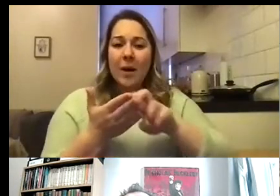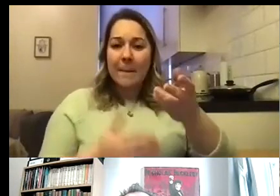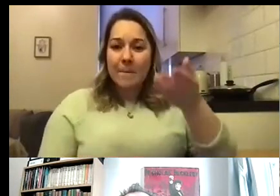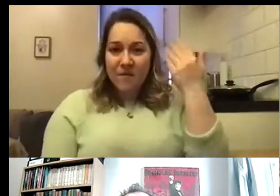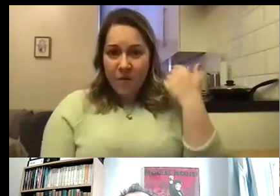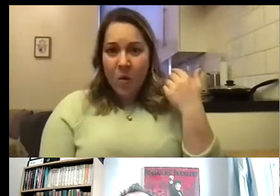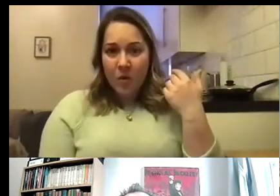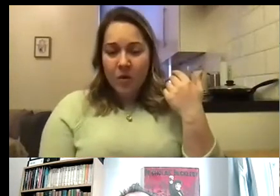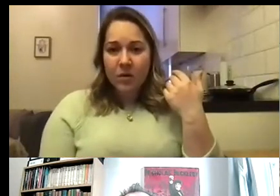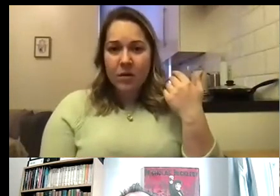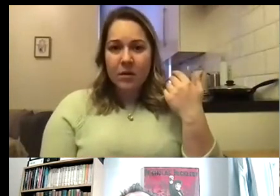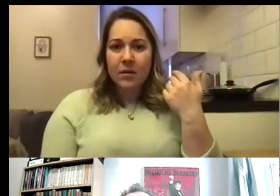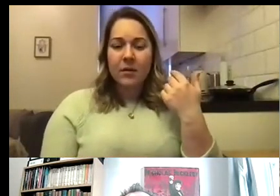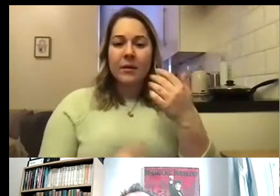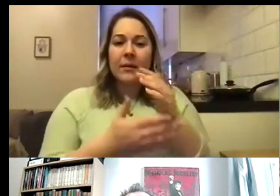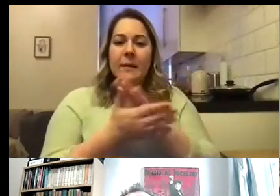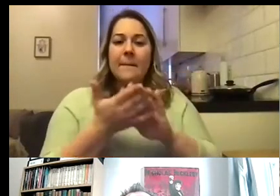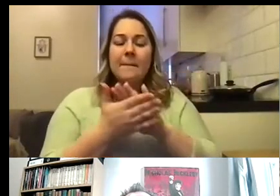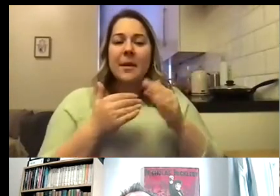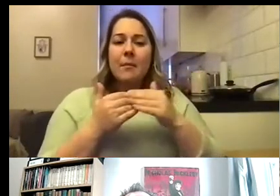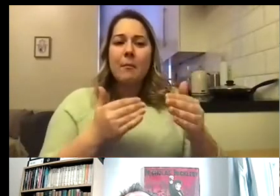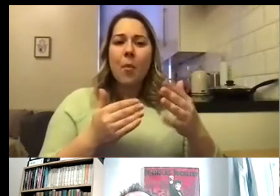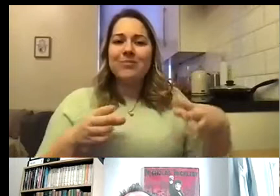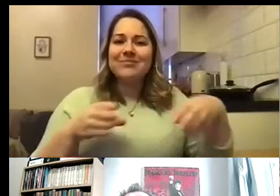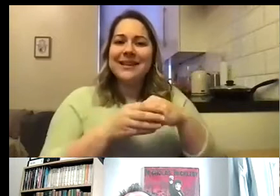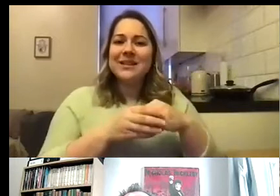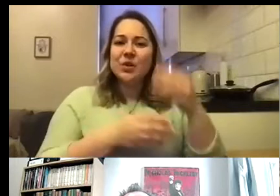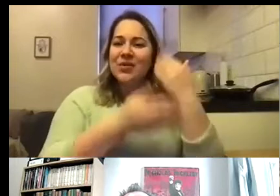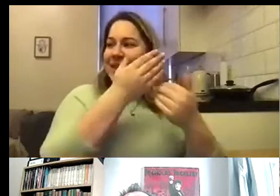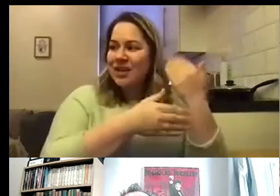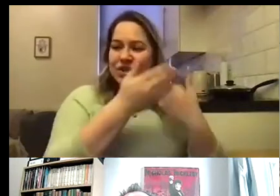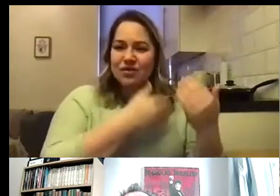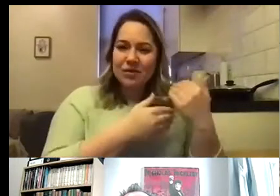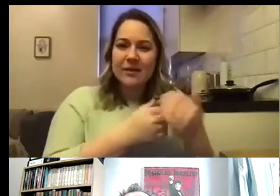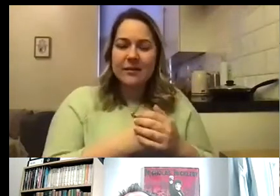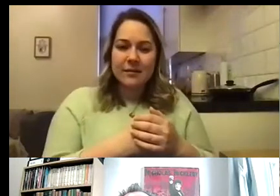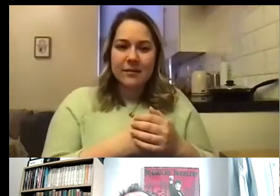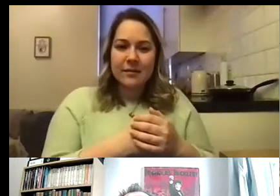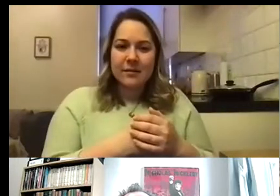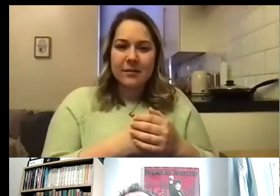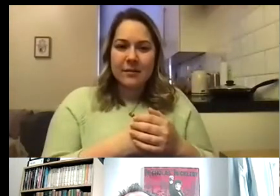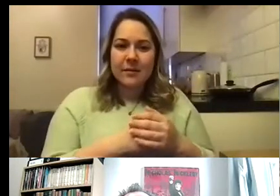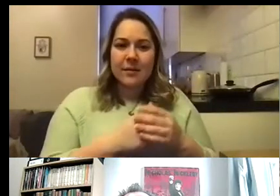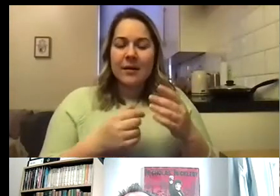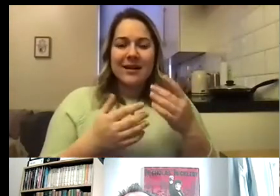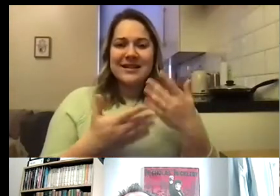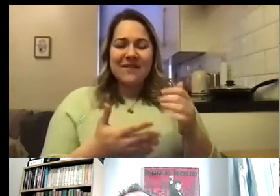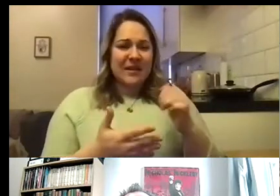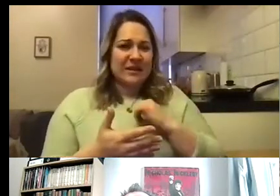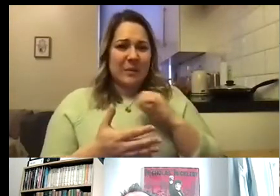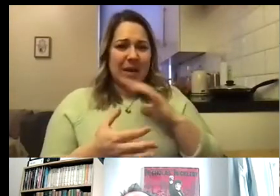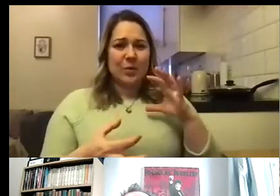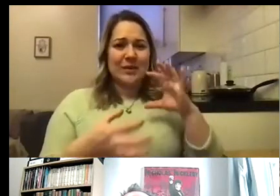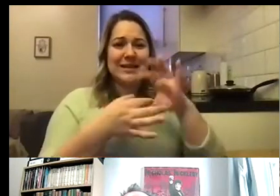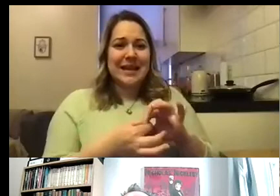where you, it just gets you more into the history, you feel like you're there. So I don't know if we necessarily linked it with the actual march that